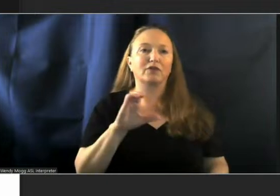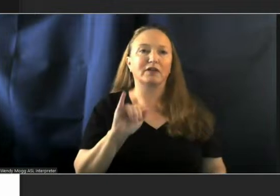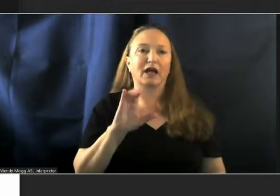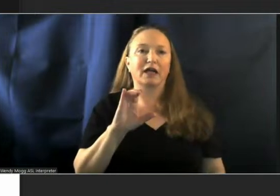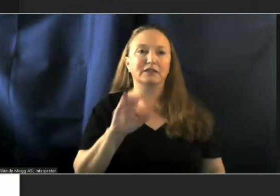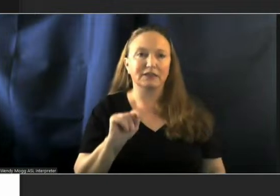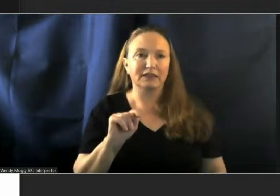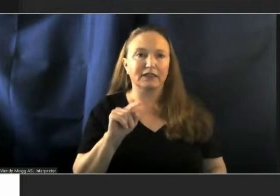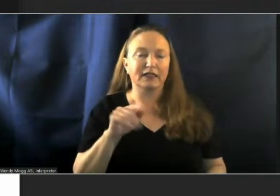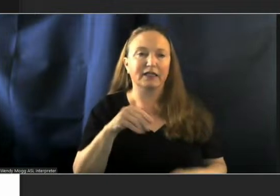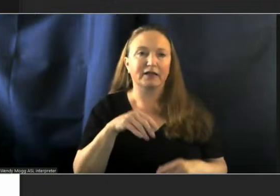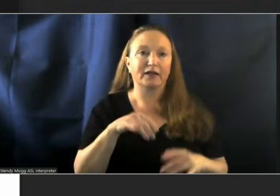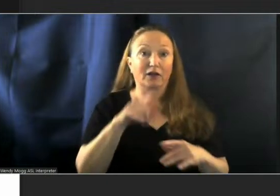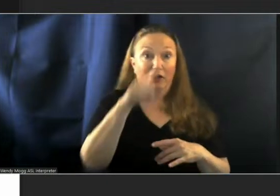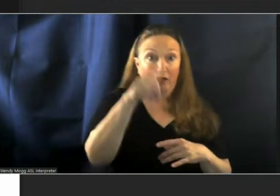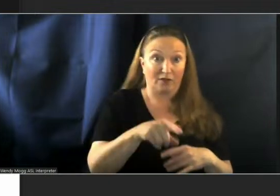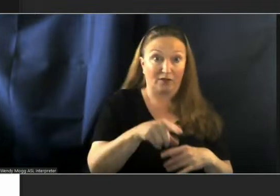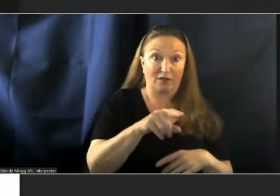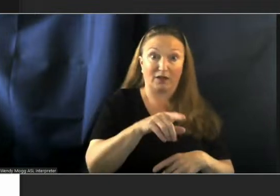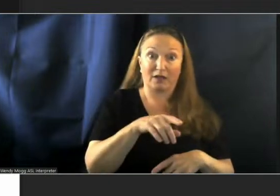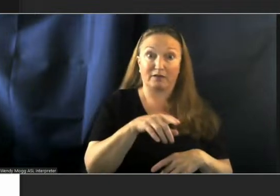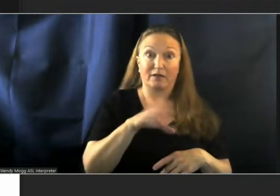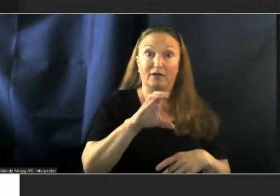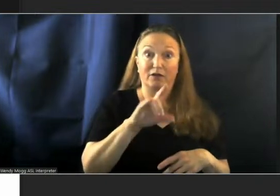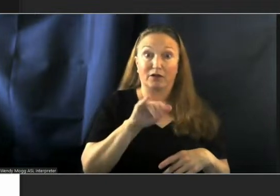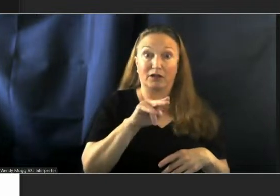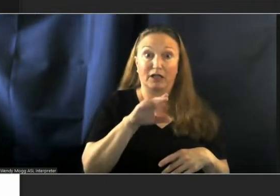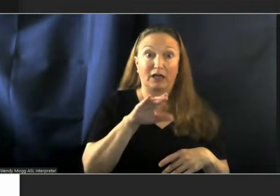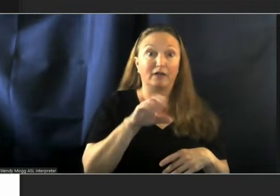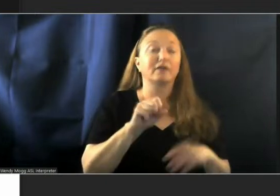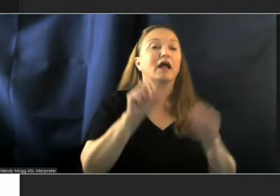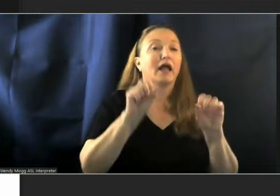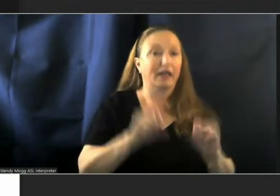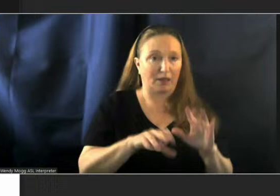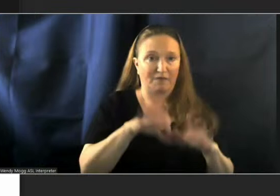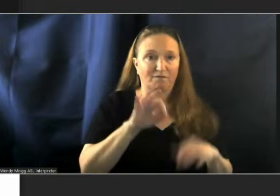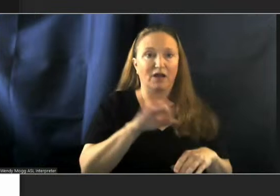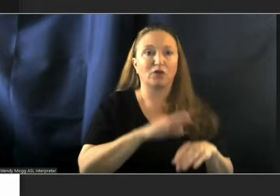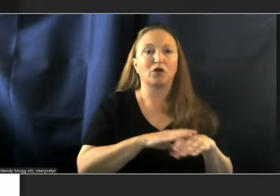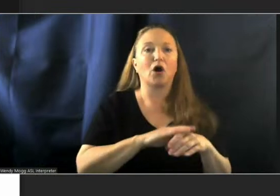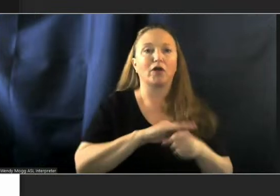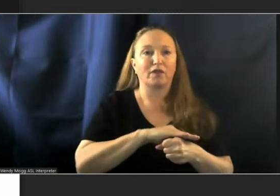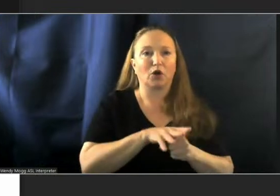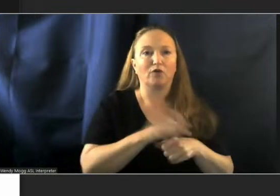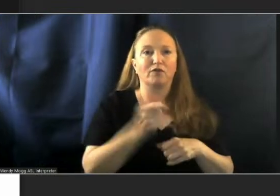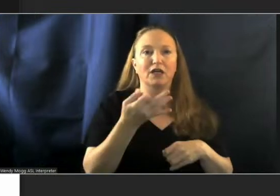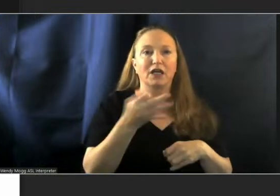And those vaccine clinics can all be found on the COVID-19 website of the county.